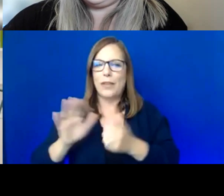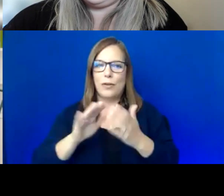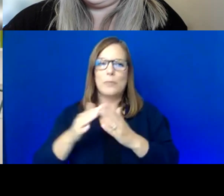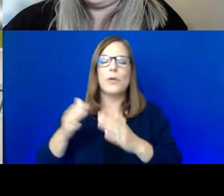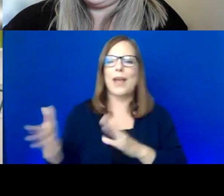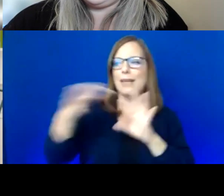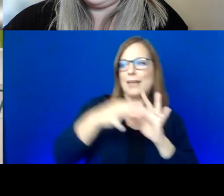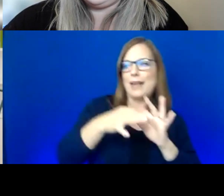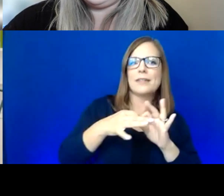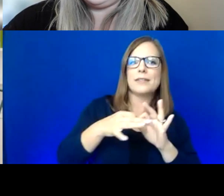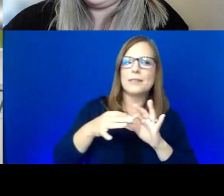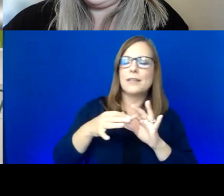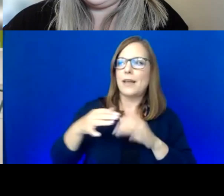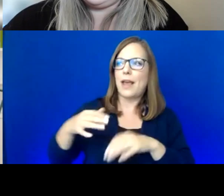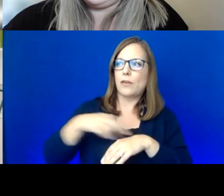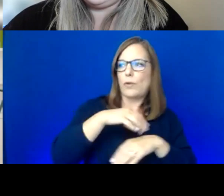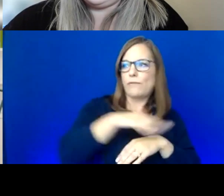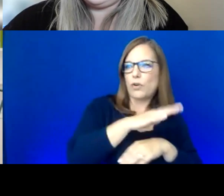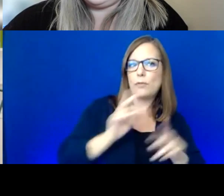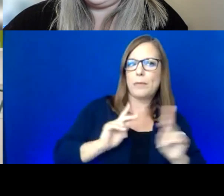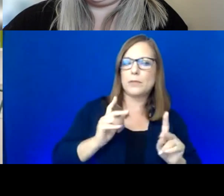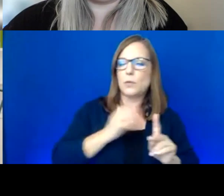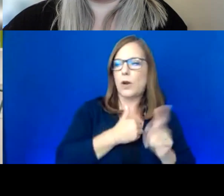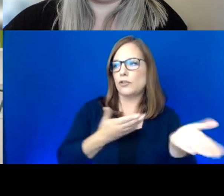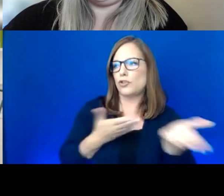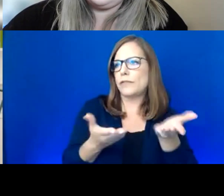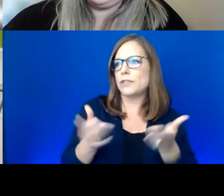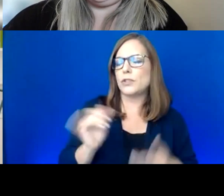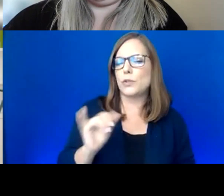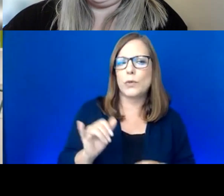as well. So it's a great reciprocal relationship.